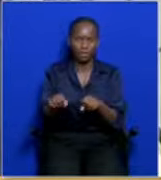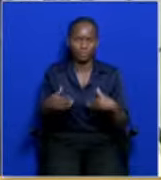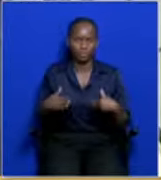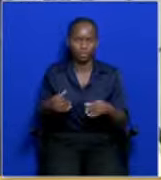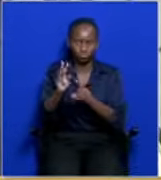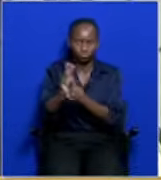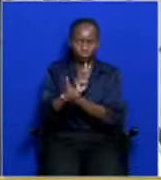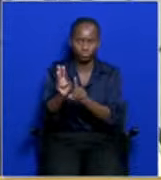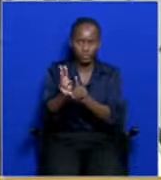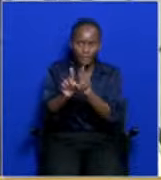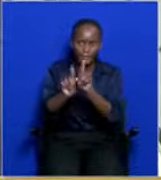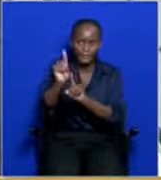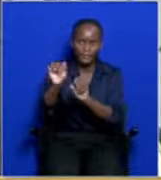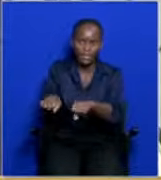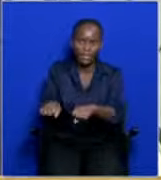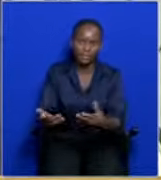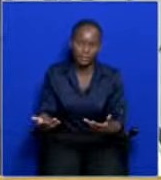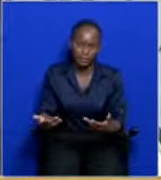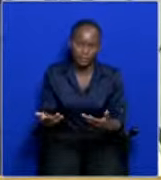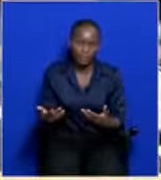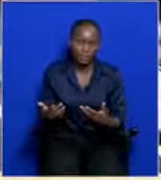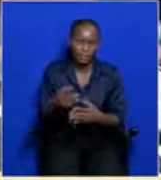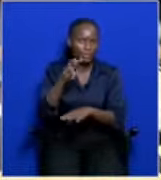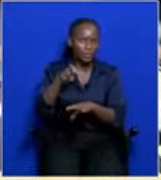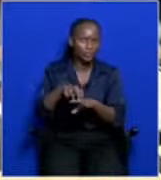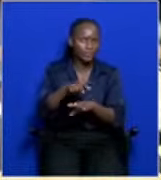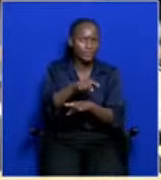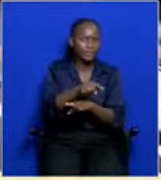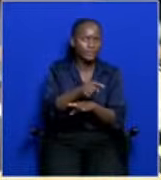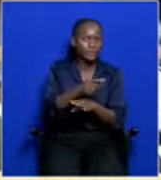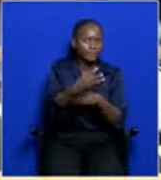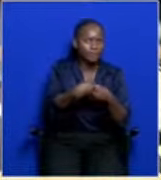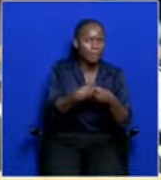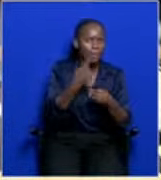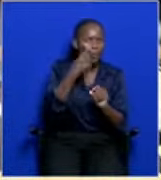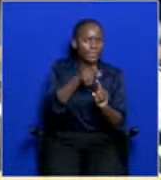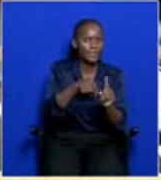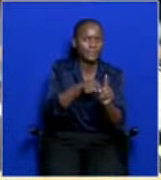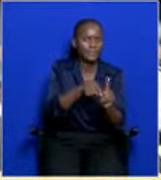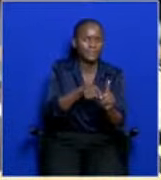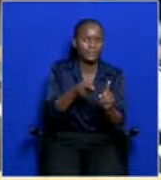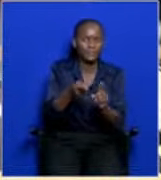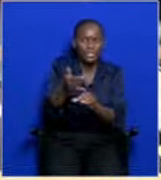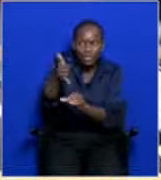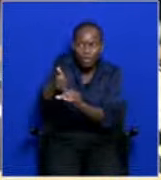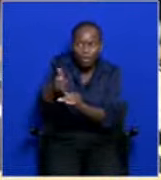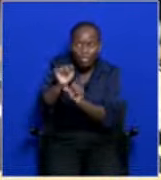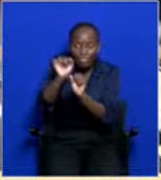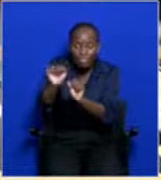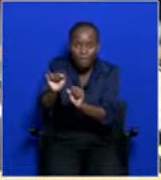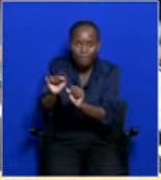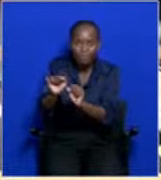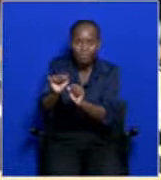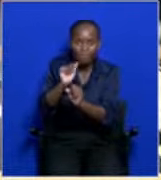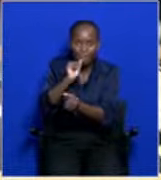using the witnesses. Yes. Based on the facts of the registers.